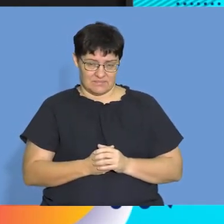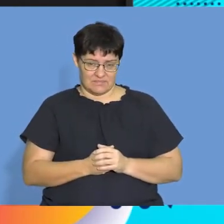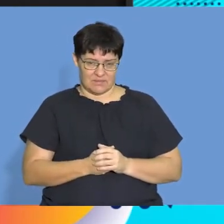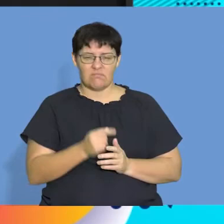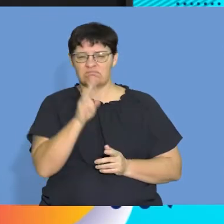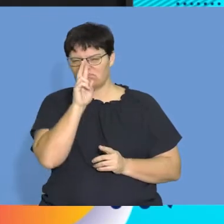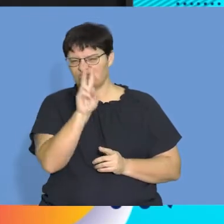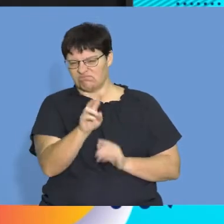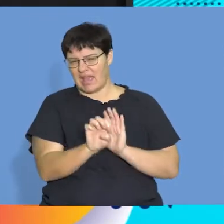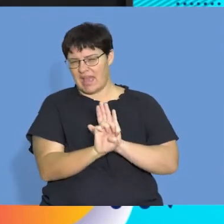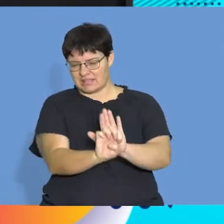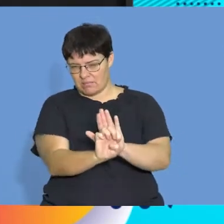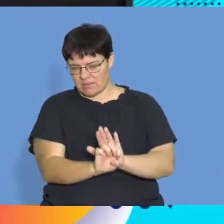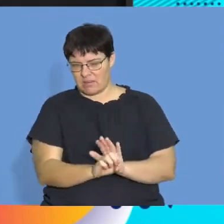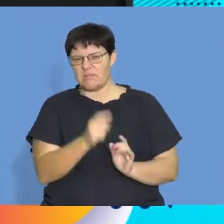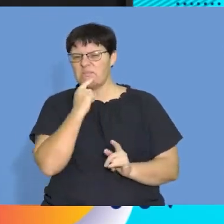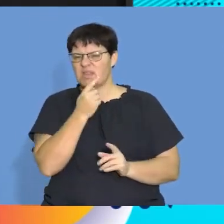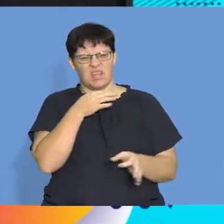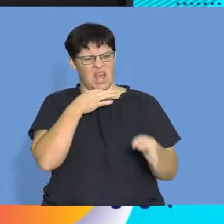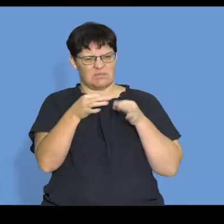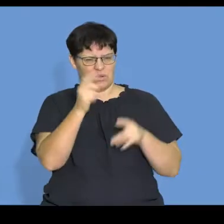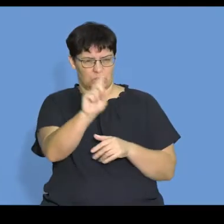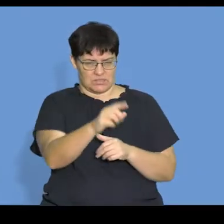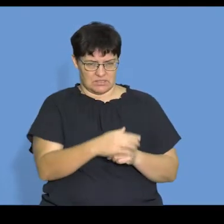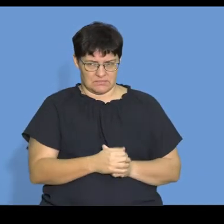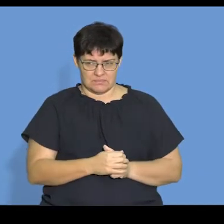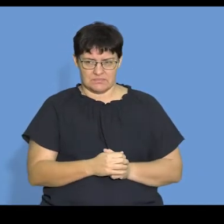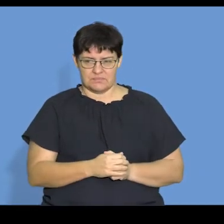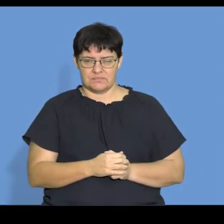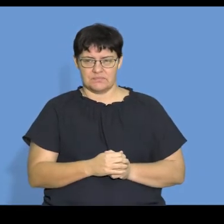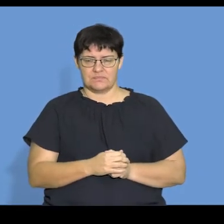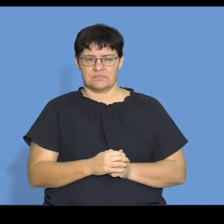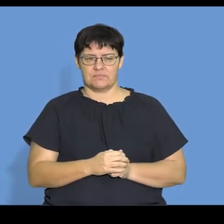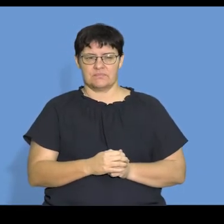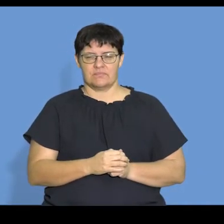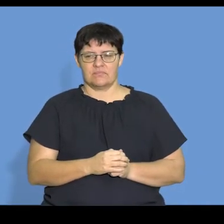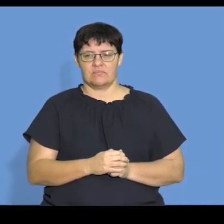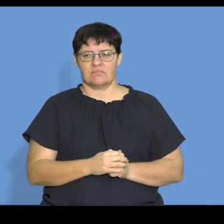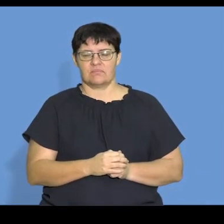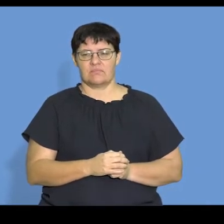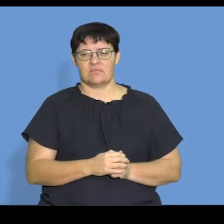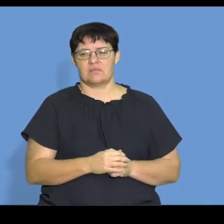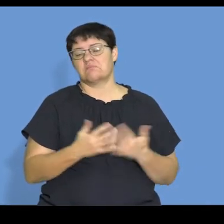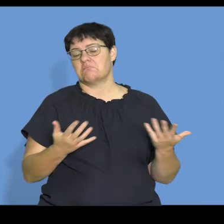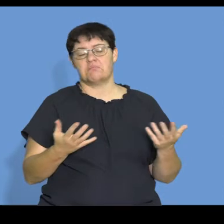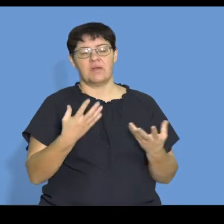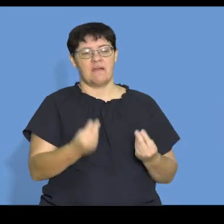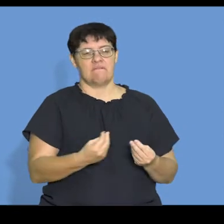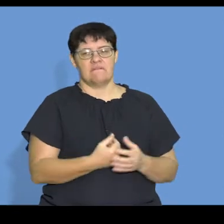give you examples of what I'm talking about. So, if I have maybe